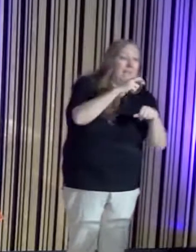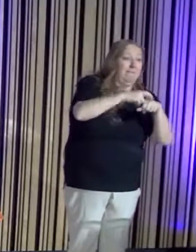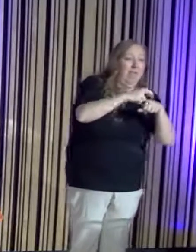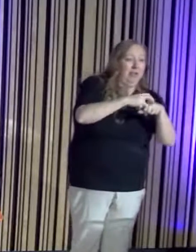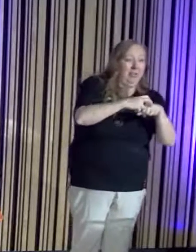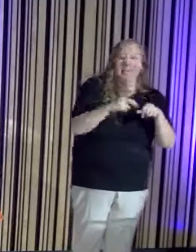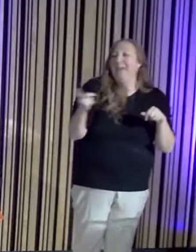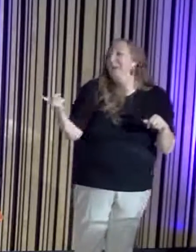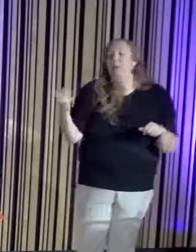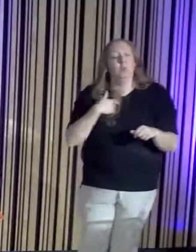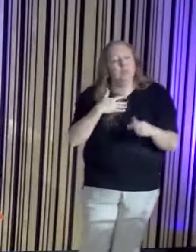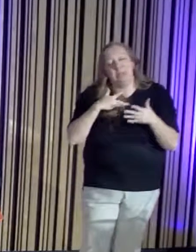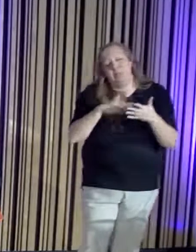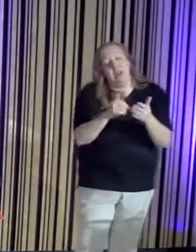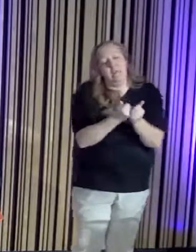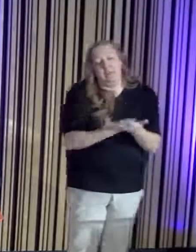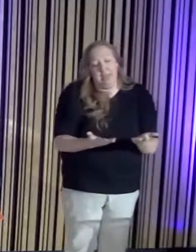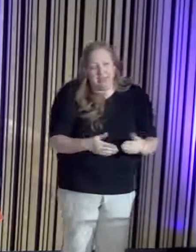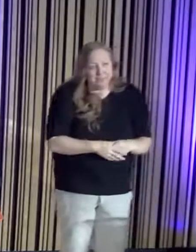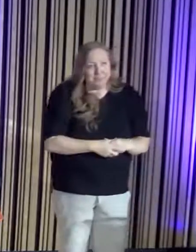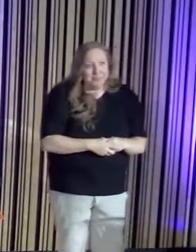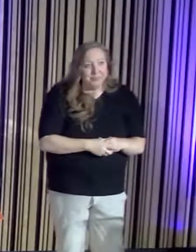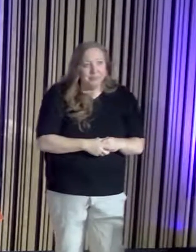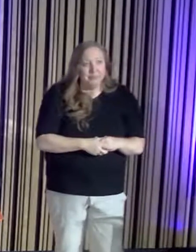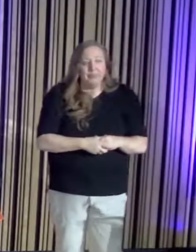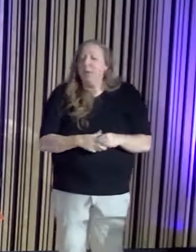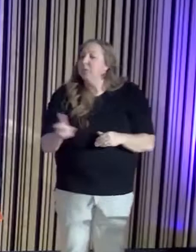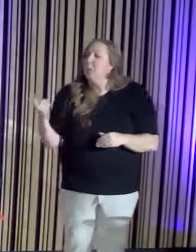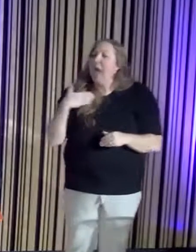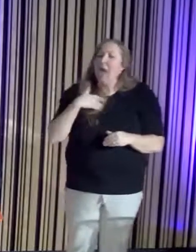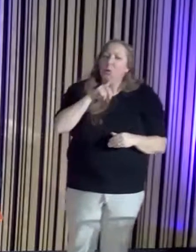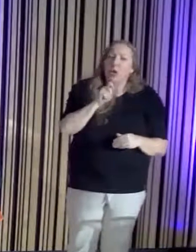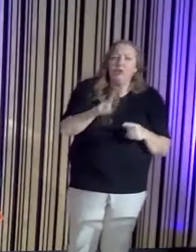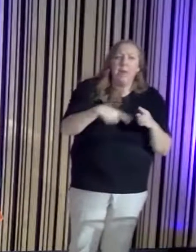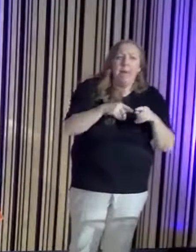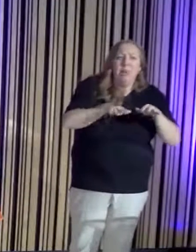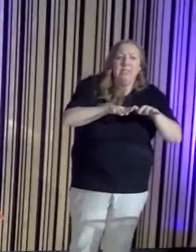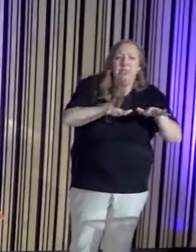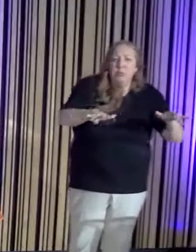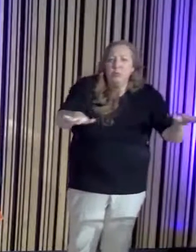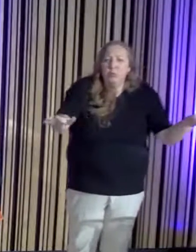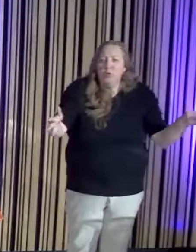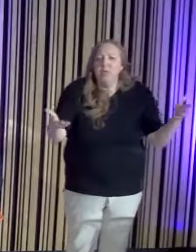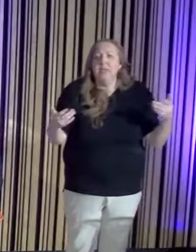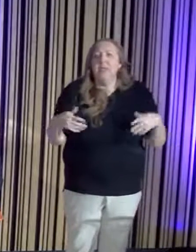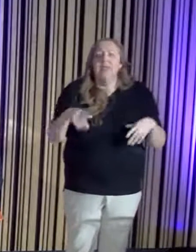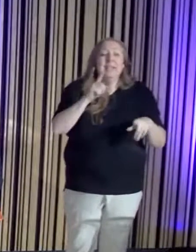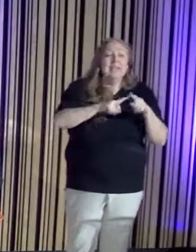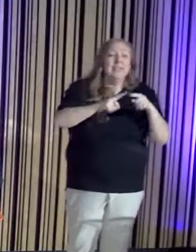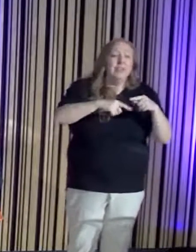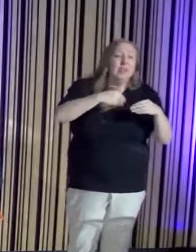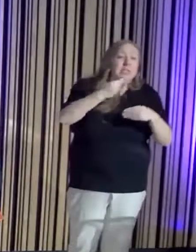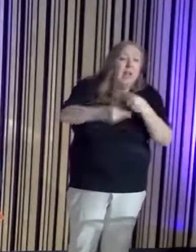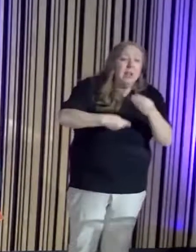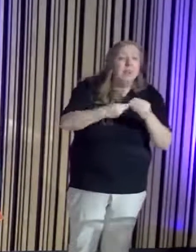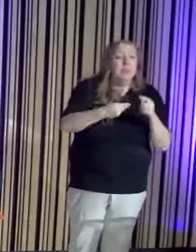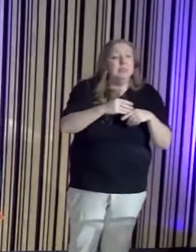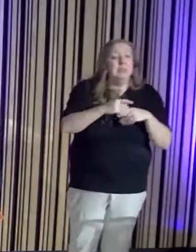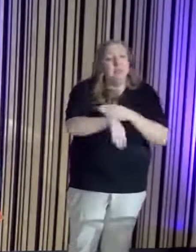whatever's actually. Yeah. So I had another question about distribution, because you had met, there's diurnal cycles from night to day, certainly